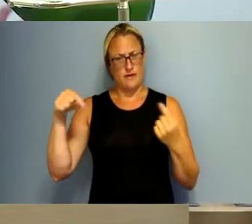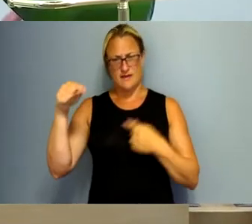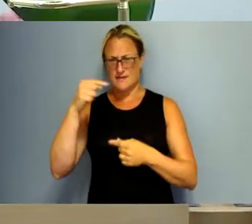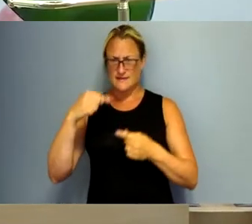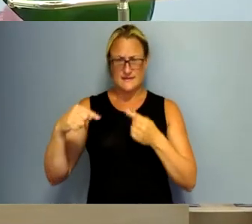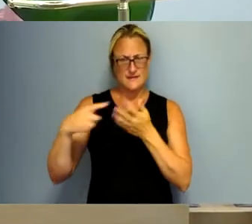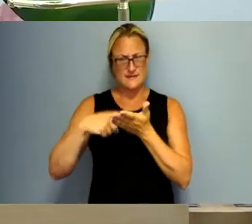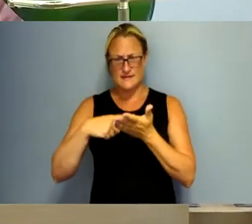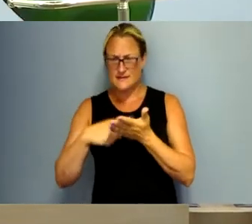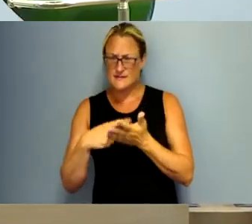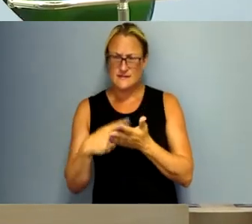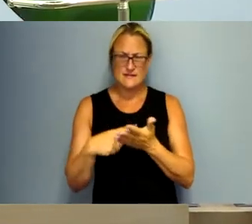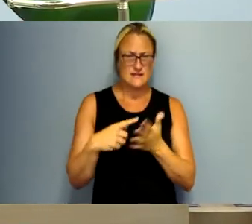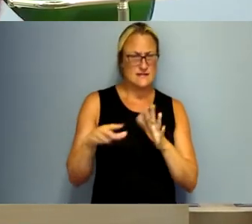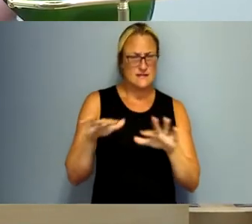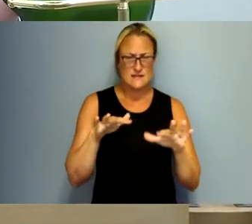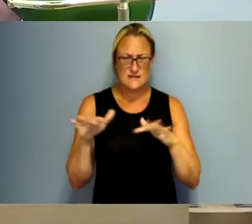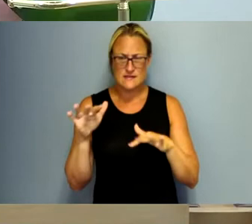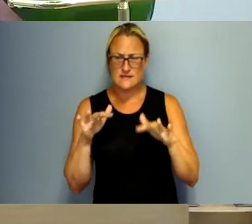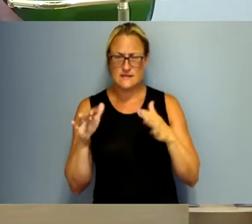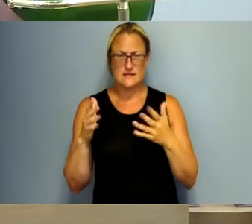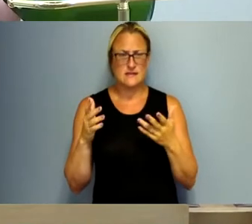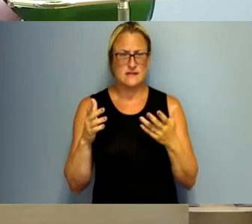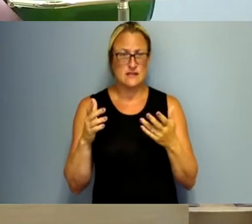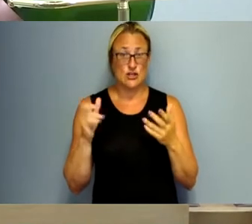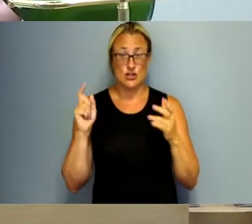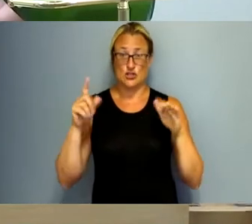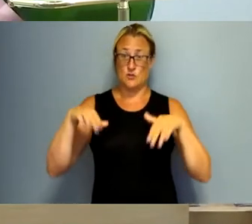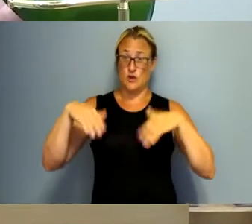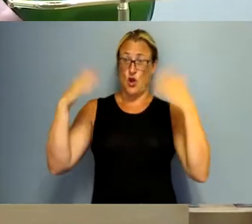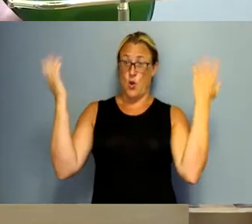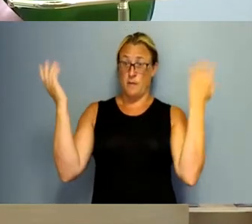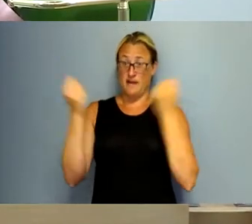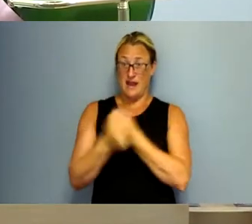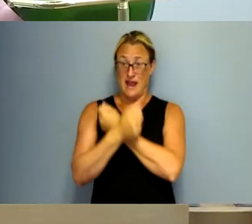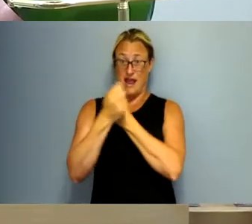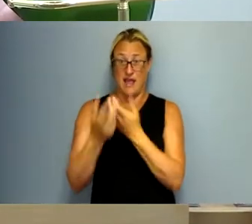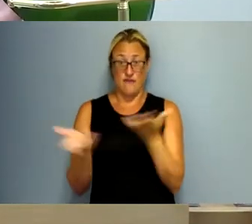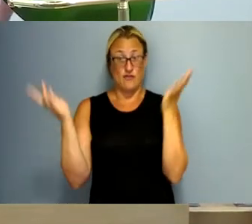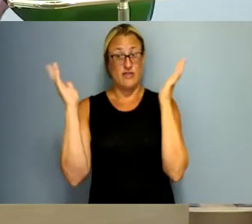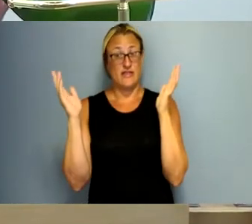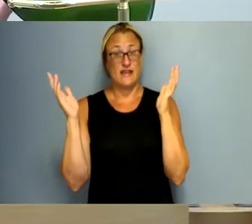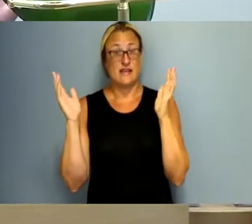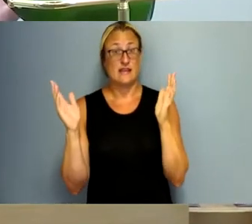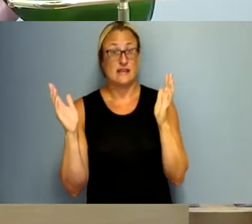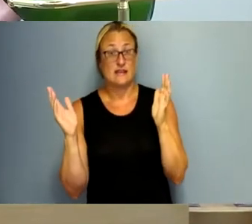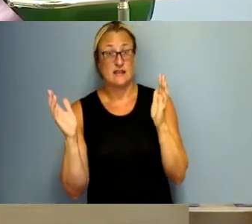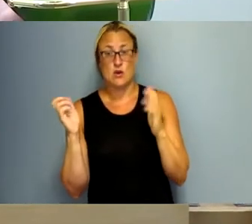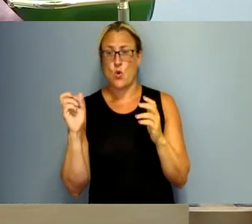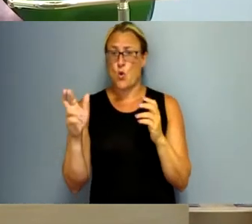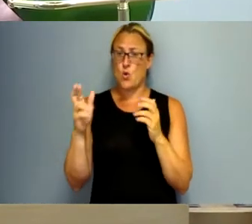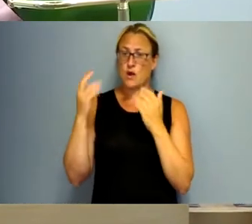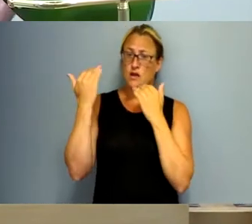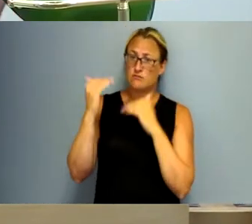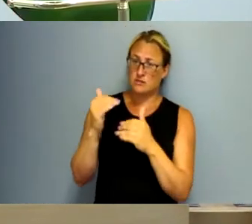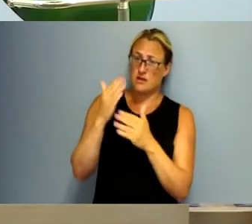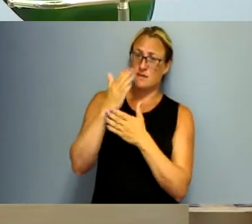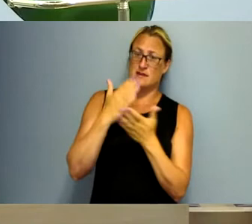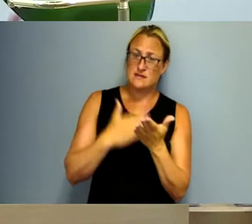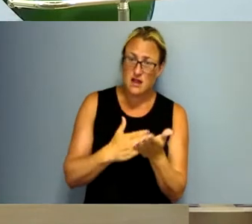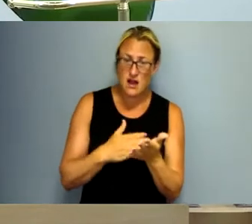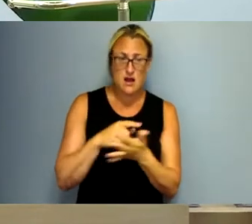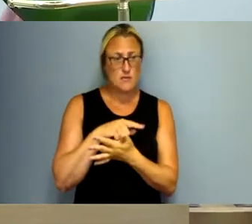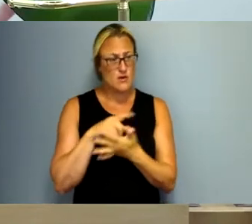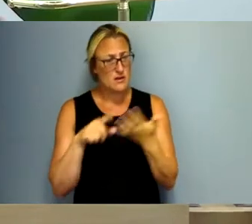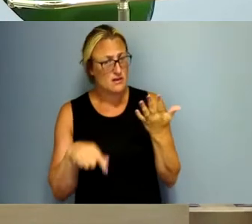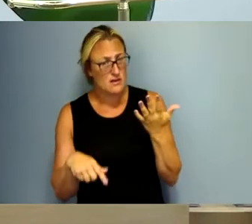who thought we just wanted to open up everything to everybody, no matter what it was, and that's just the way it was going